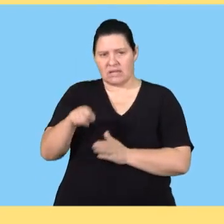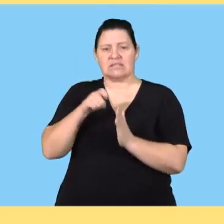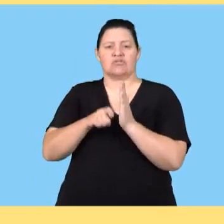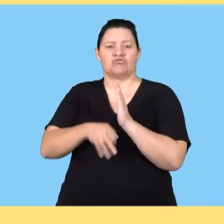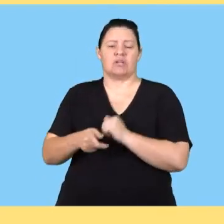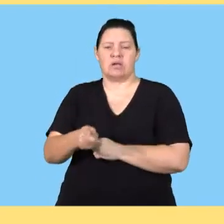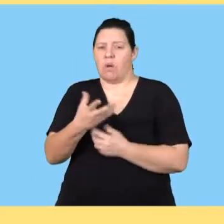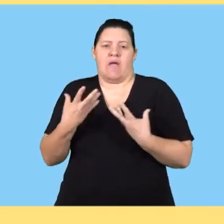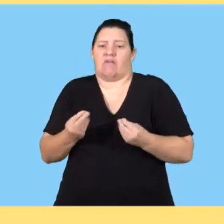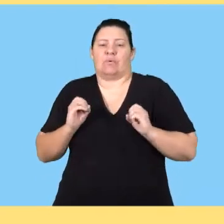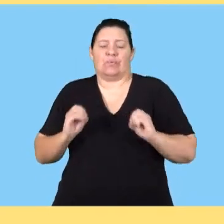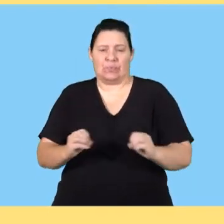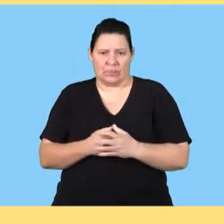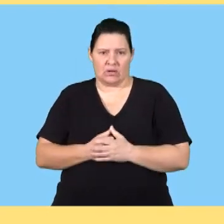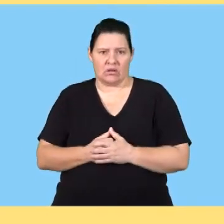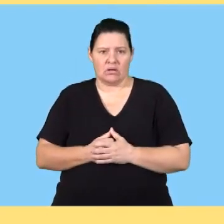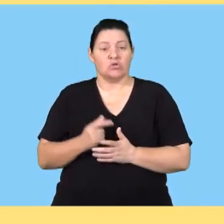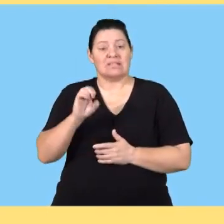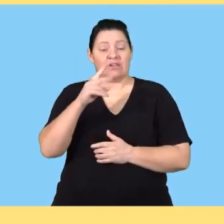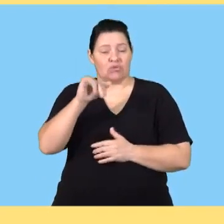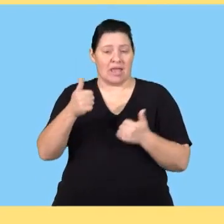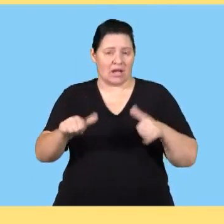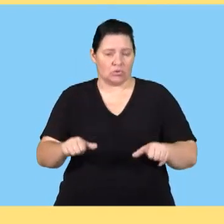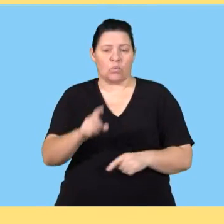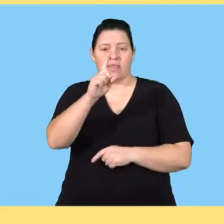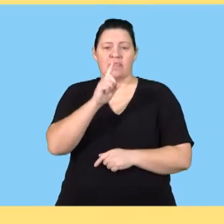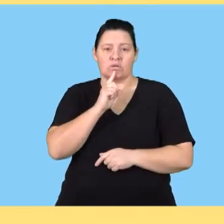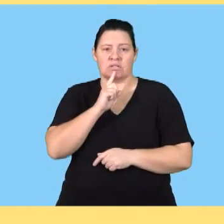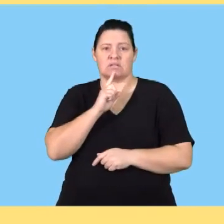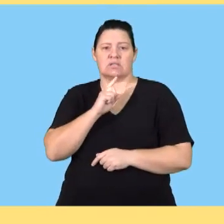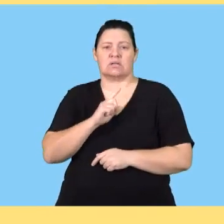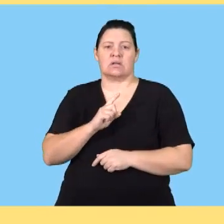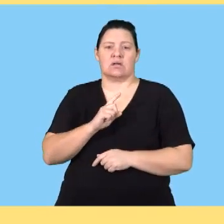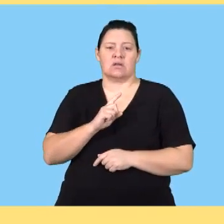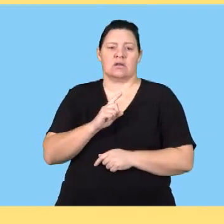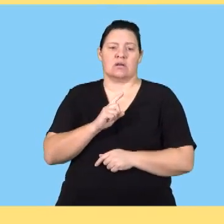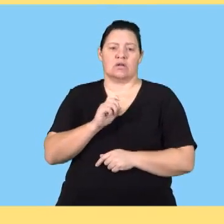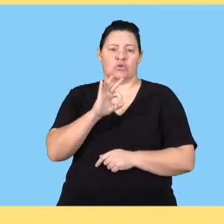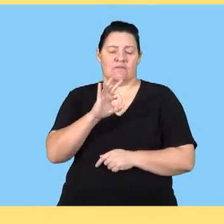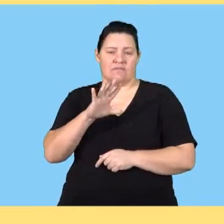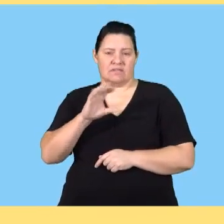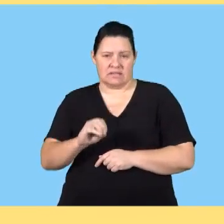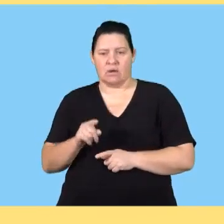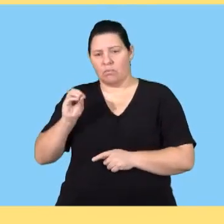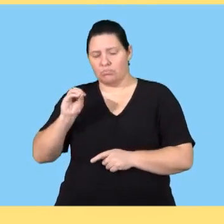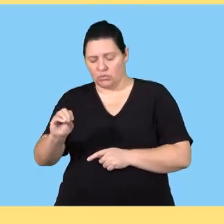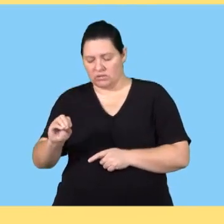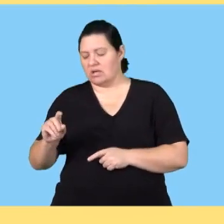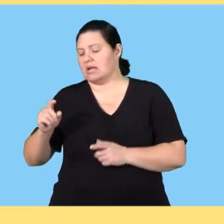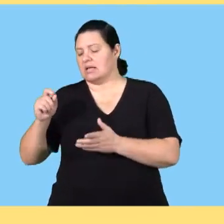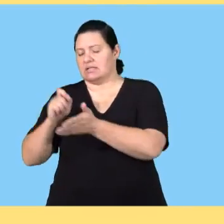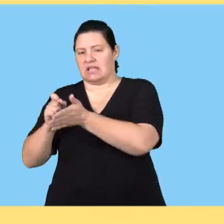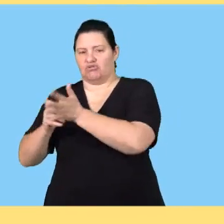stationery, which I don't have. So I'll come to sundry accounts, 1,350, and then I'll say stationery.